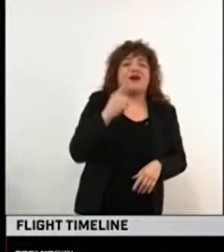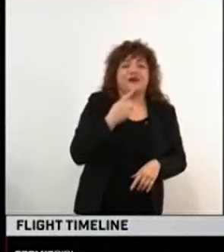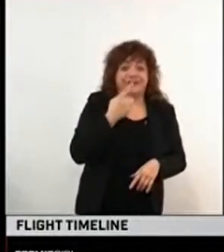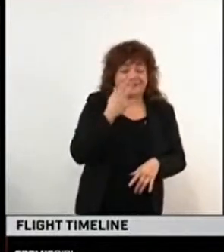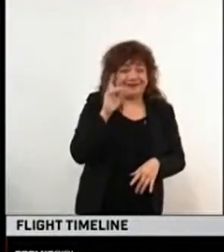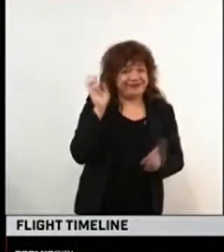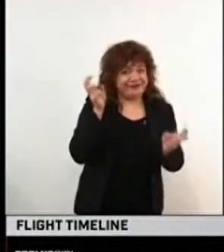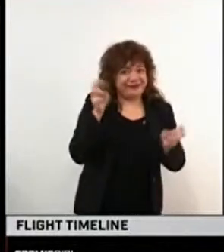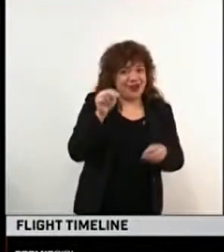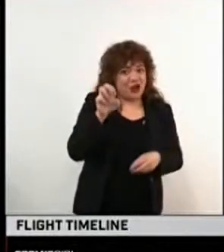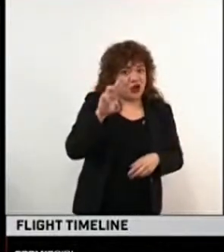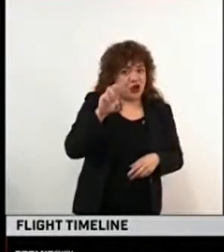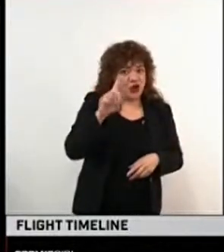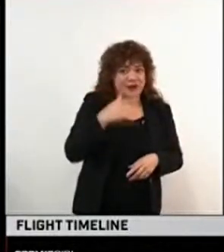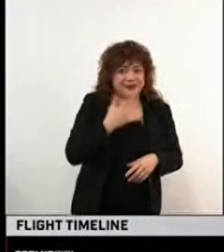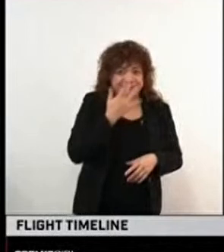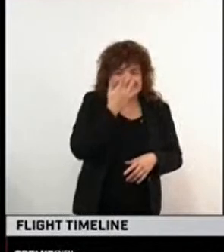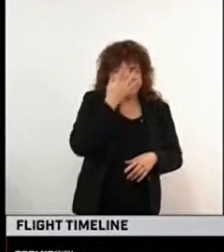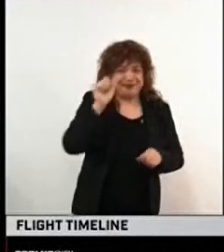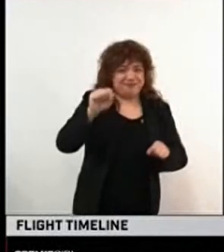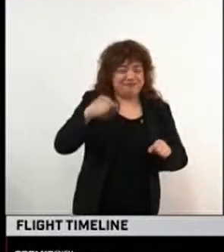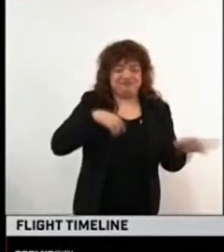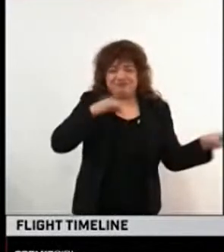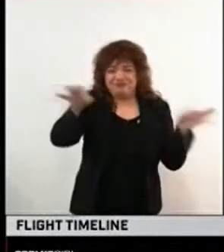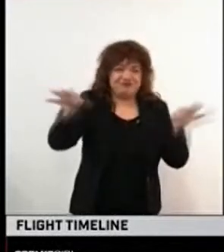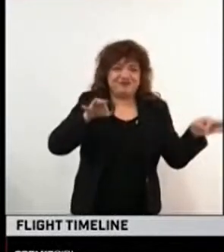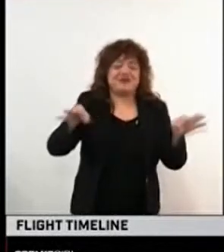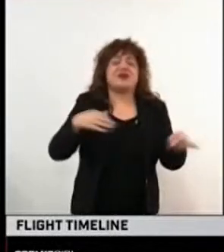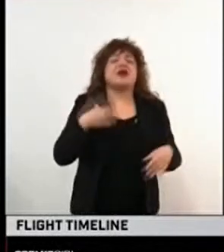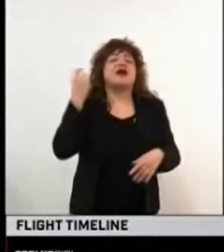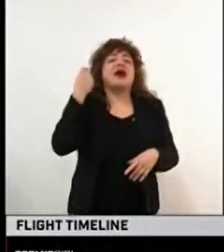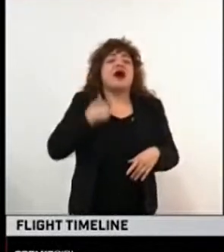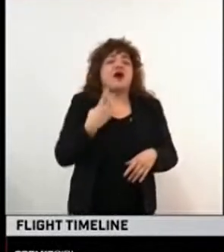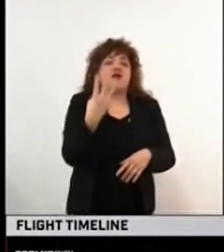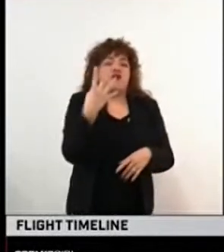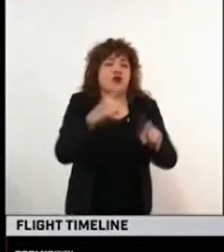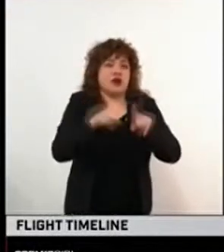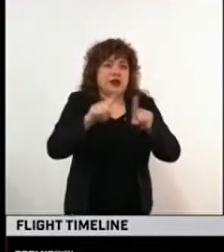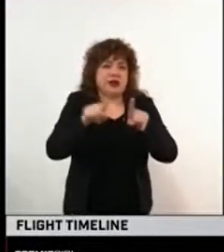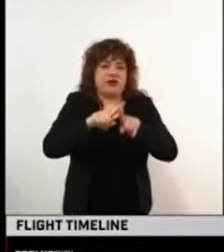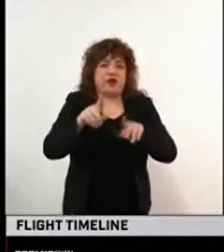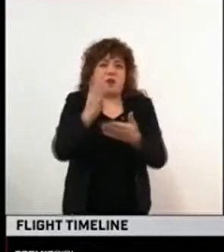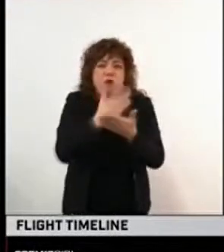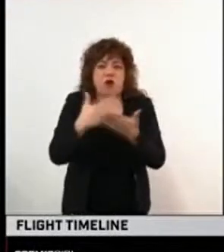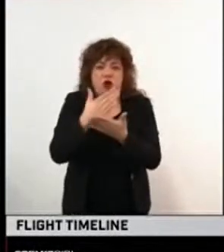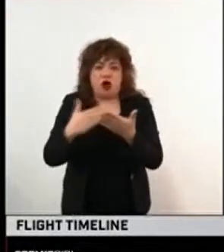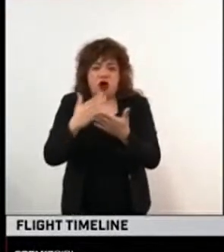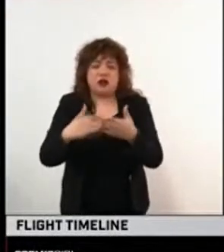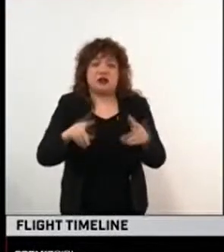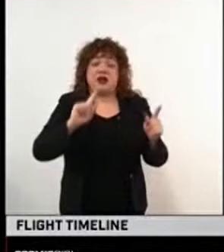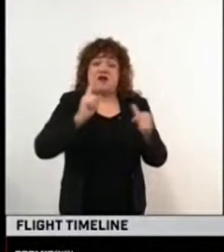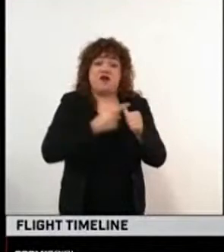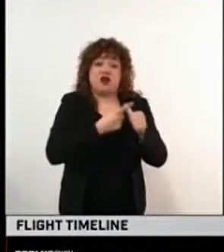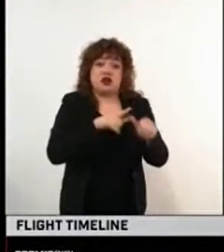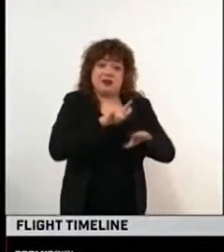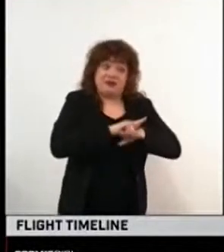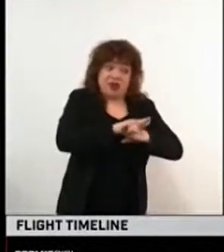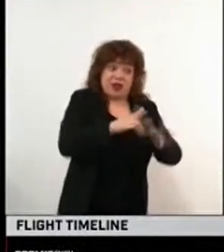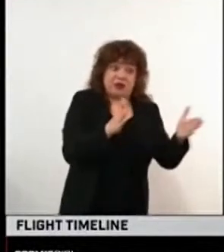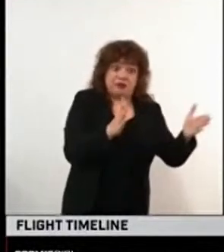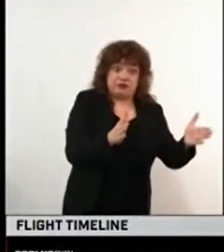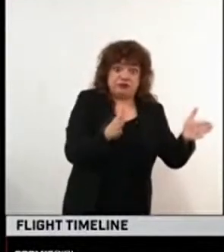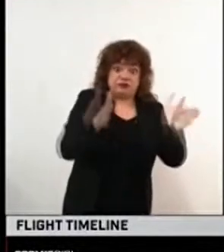an aerodynamic standpoint, we break this up into 4 segments of flight, really. The first segment of flight is a separation away